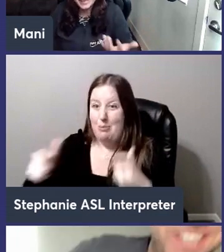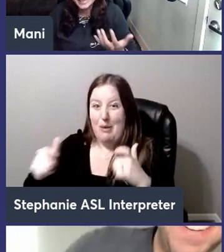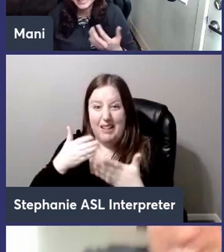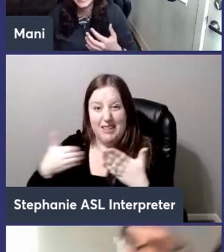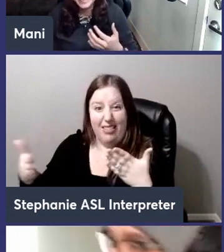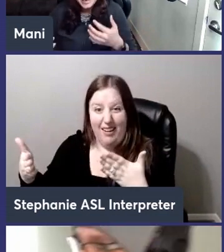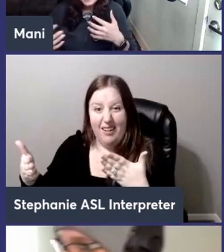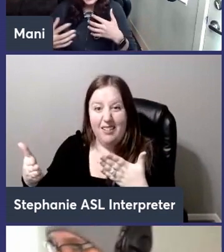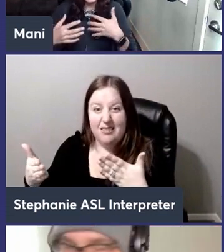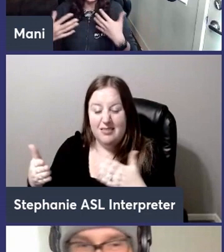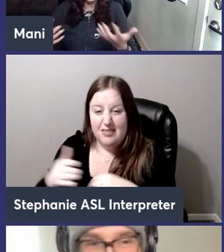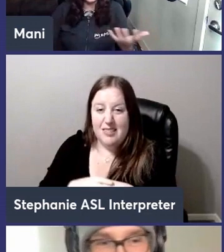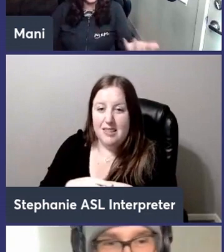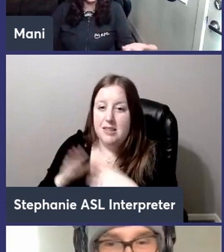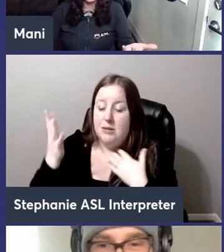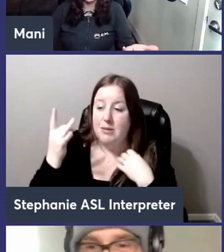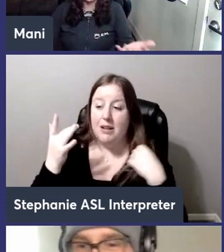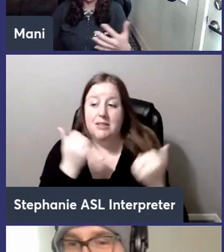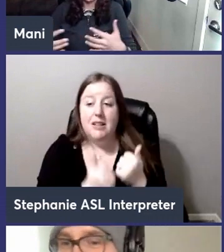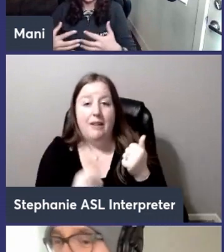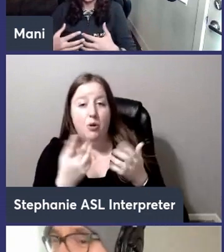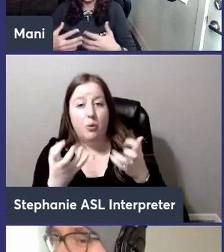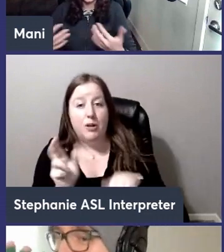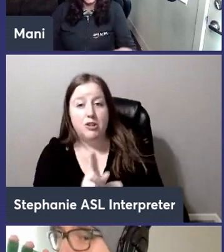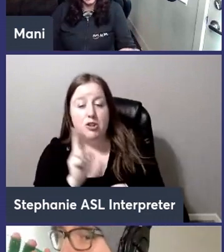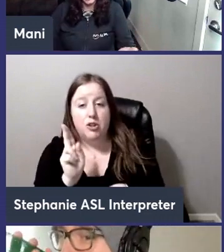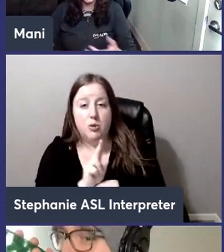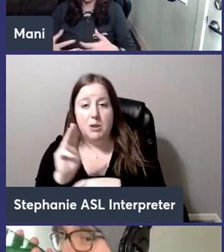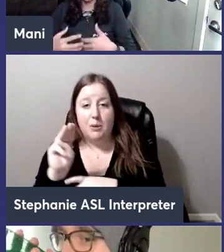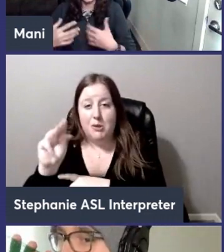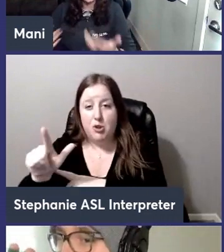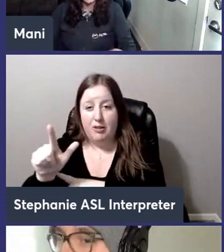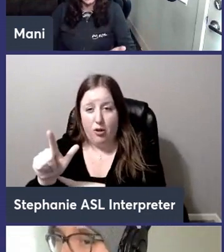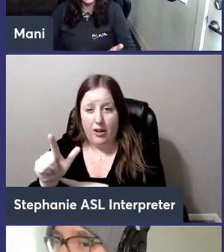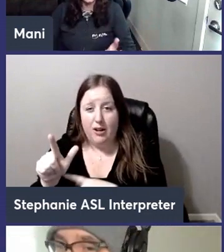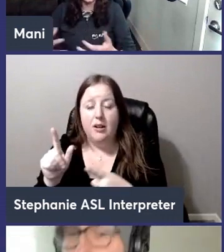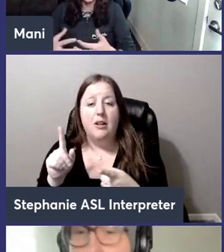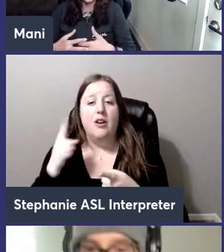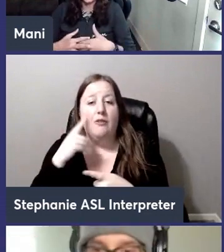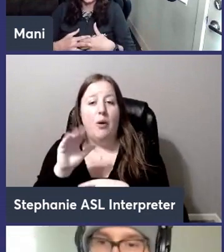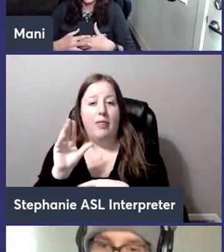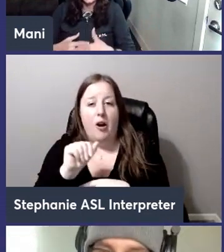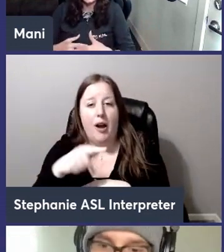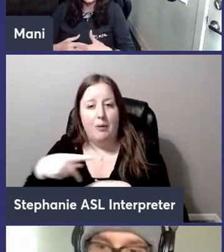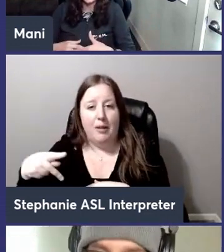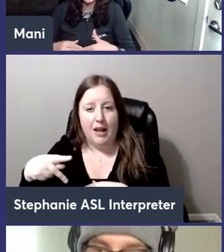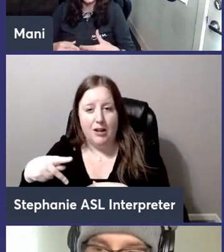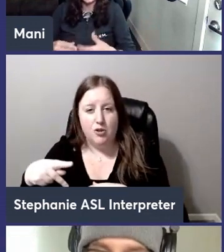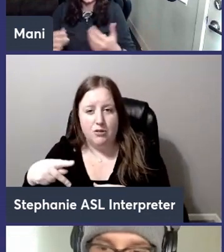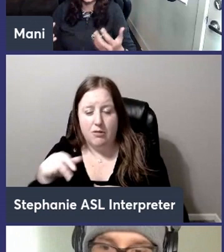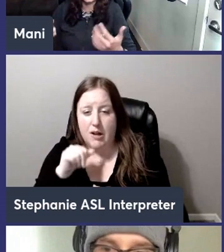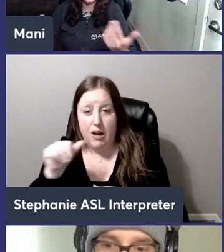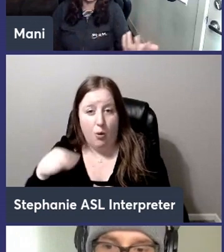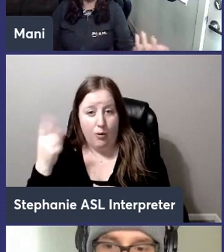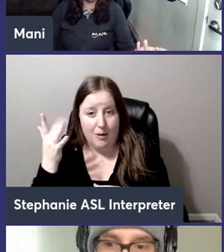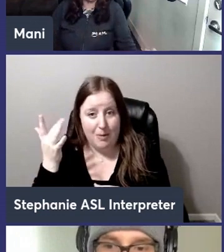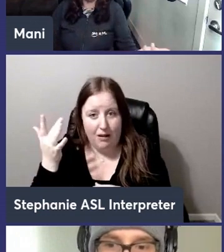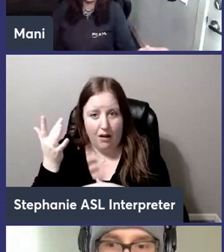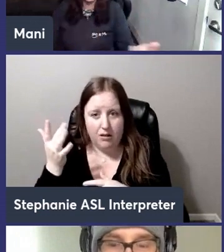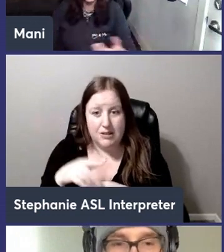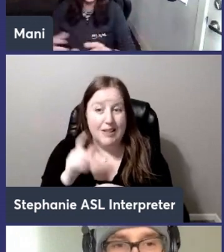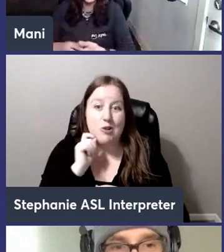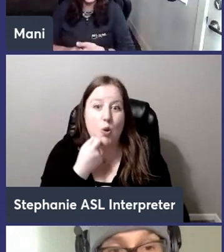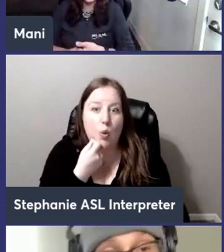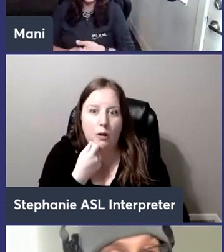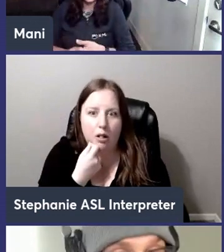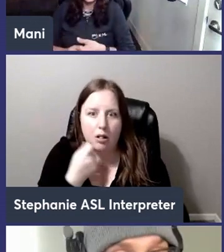imagine. Because everyone wants to use machine learning to their applications, not just because it's a cool thing to